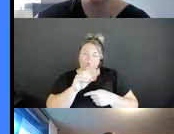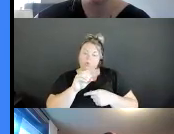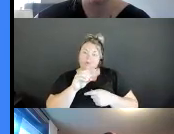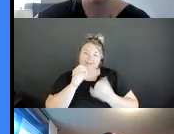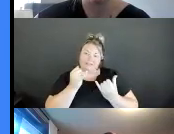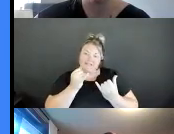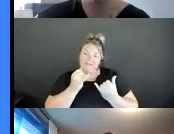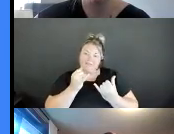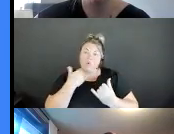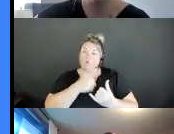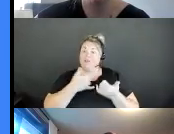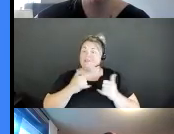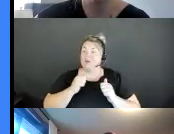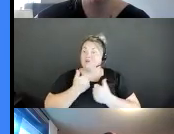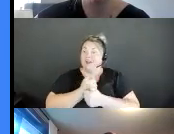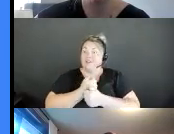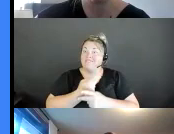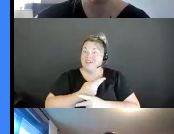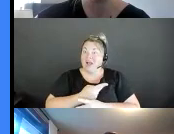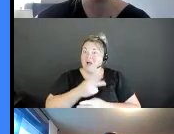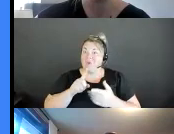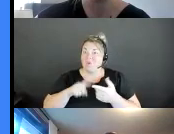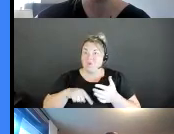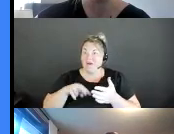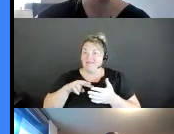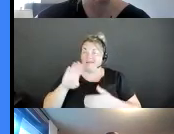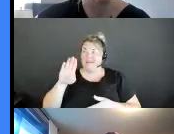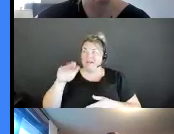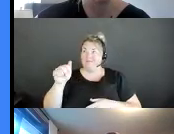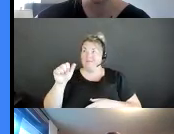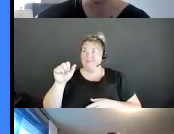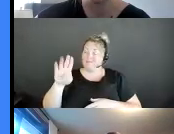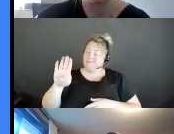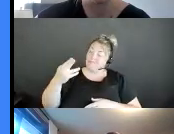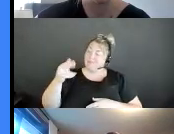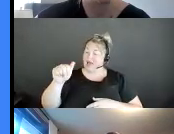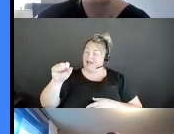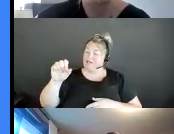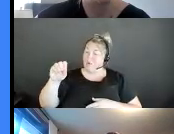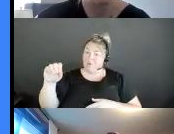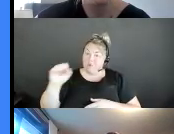out what the BASO is going to be. So, thank you. Sure.